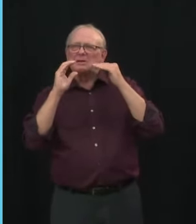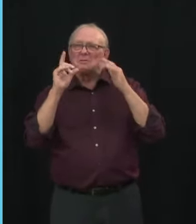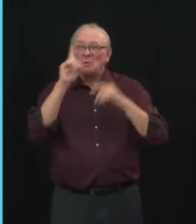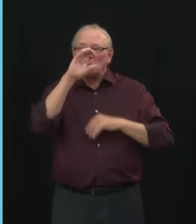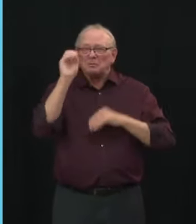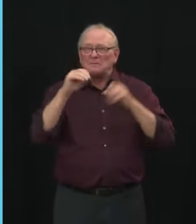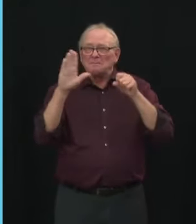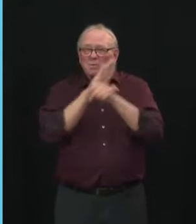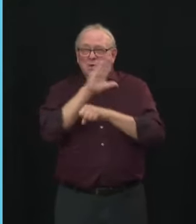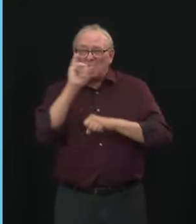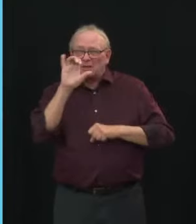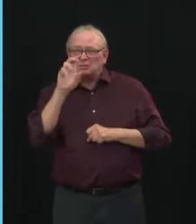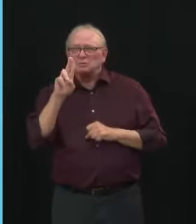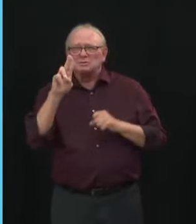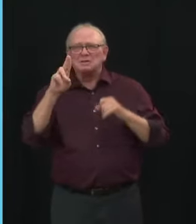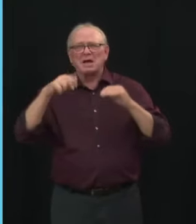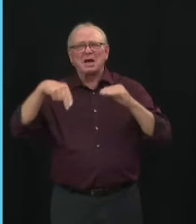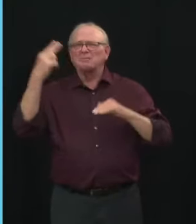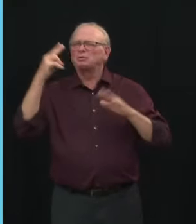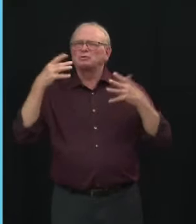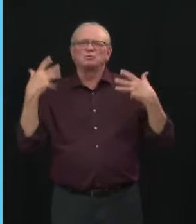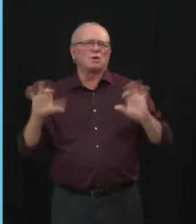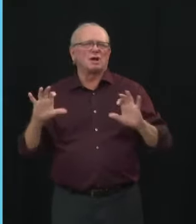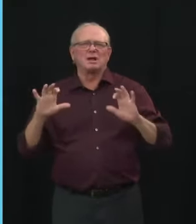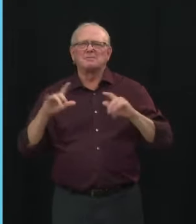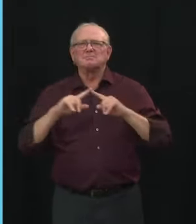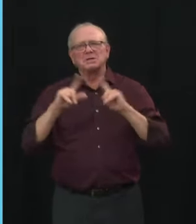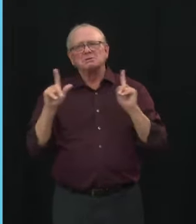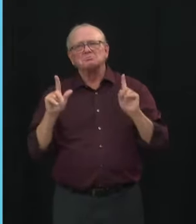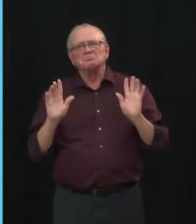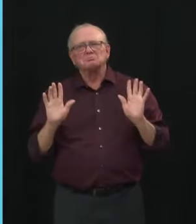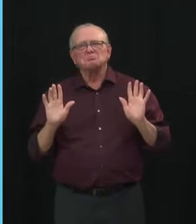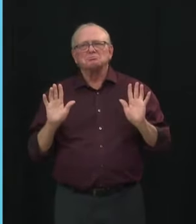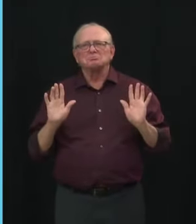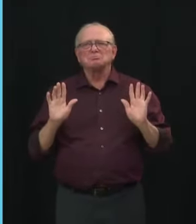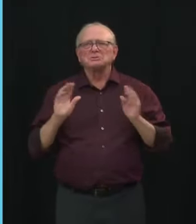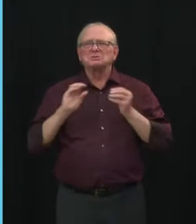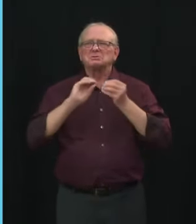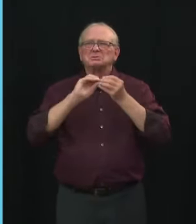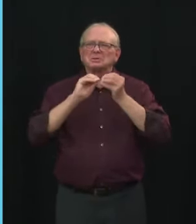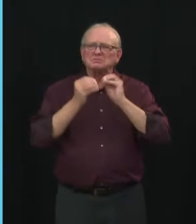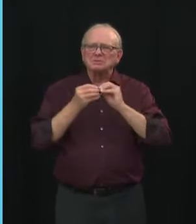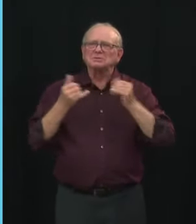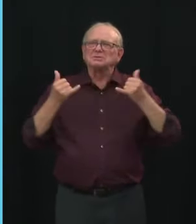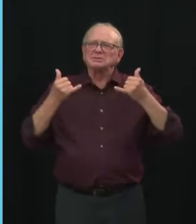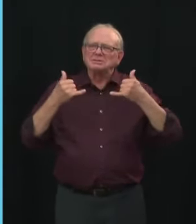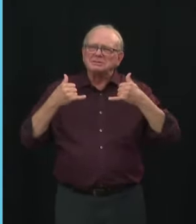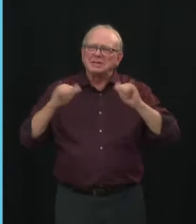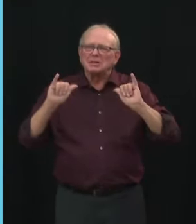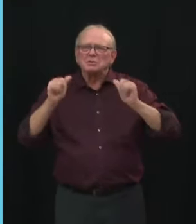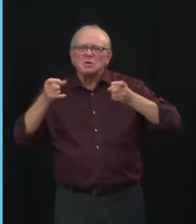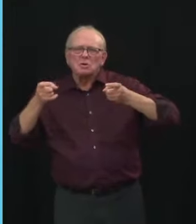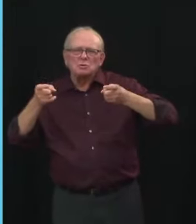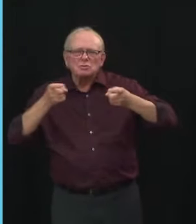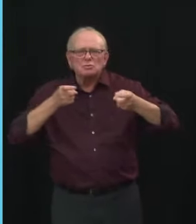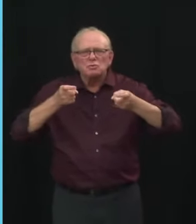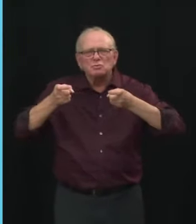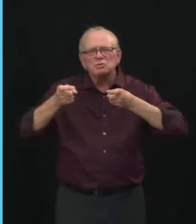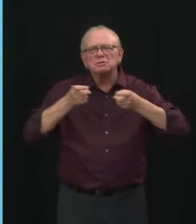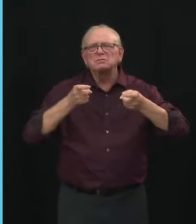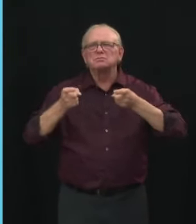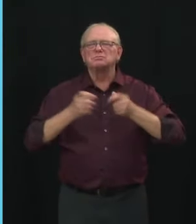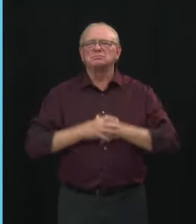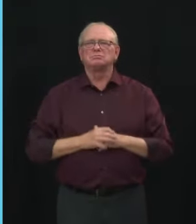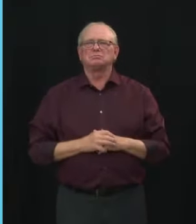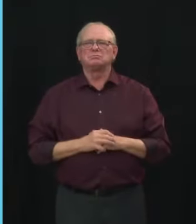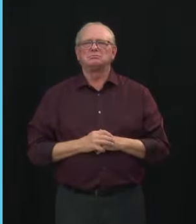big change from the numbers that we've seen before. And the system continues to complete near normal volumes of surgery.